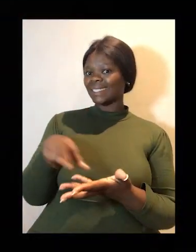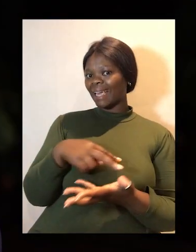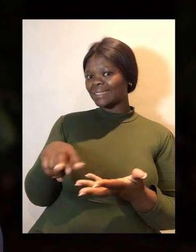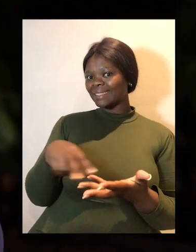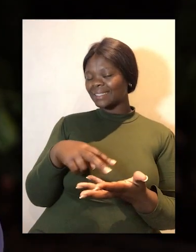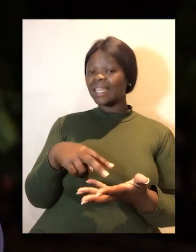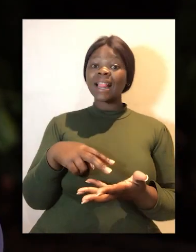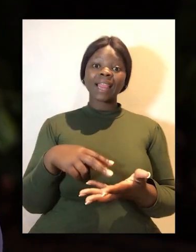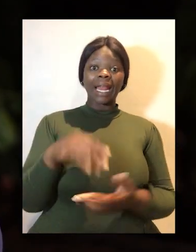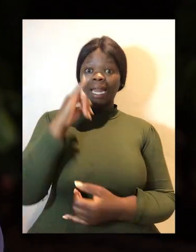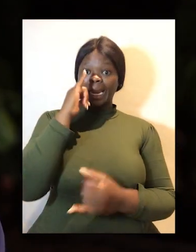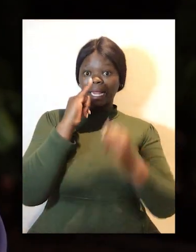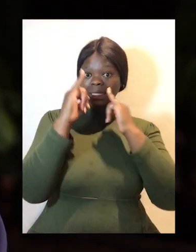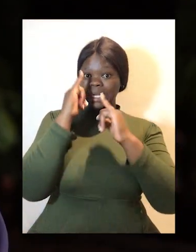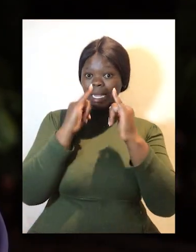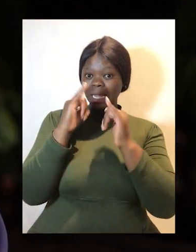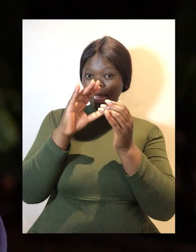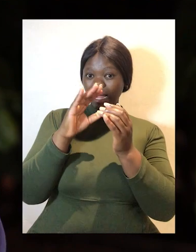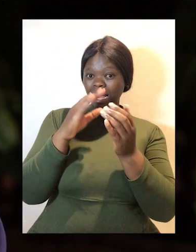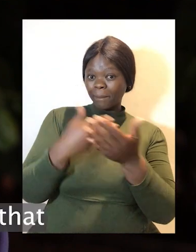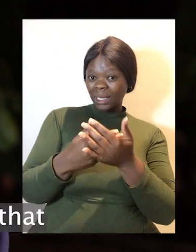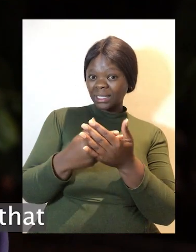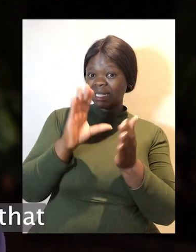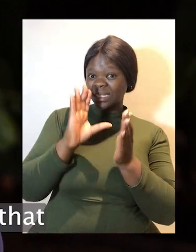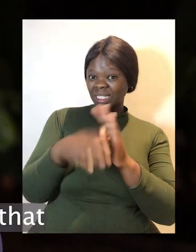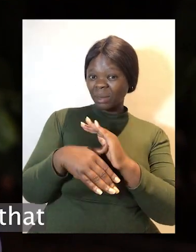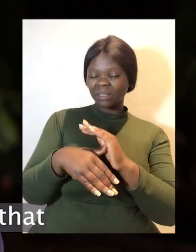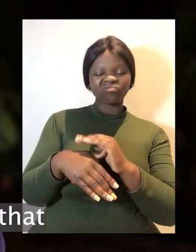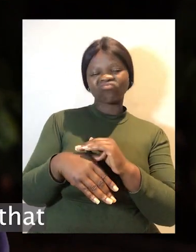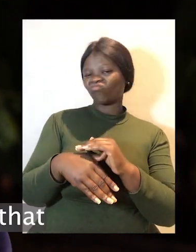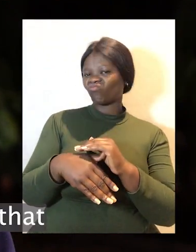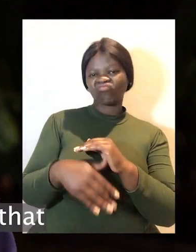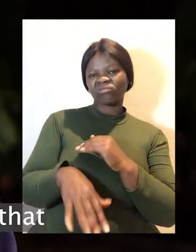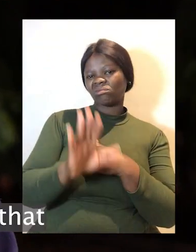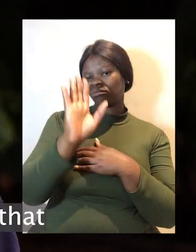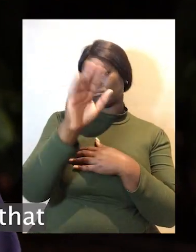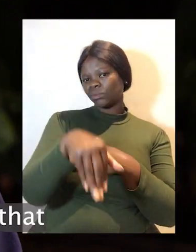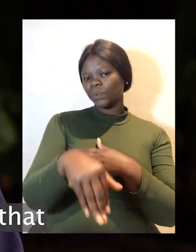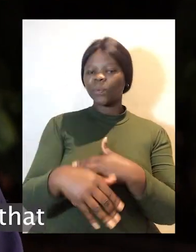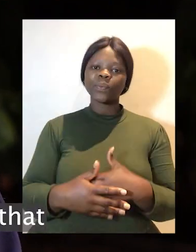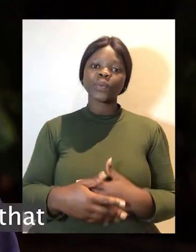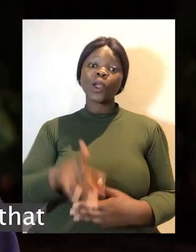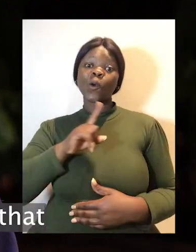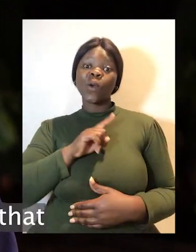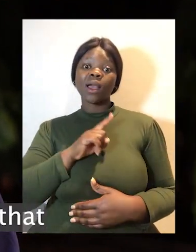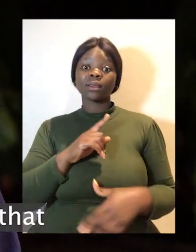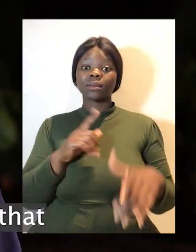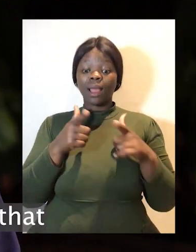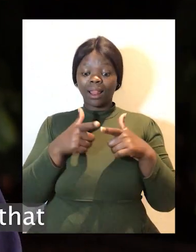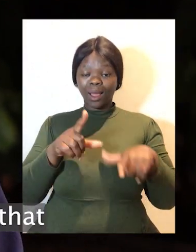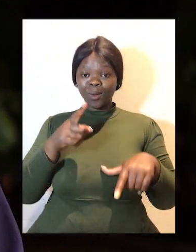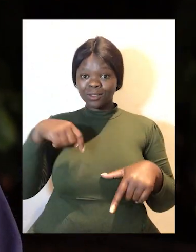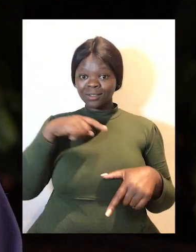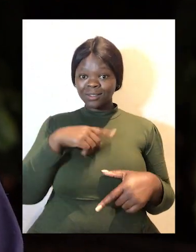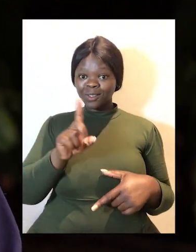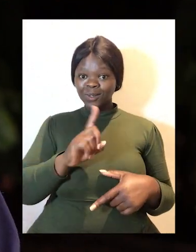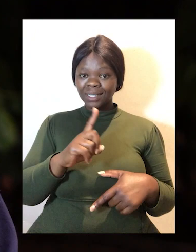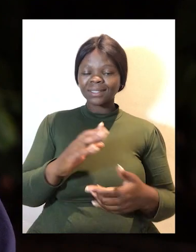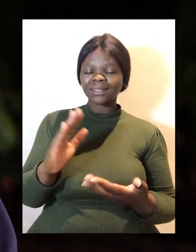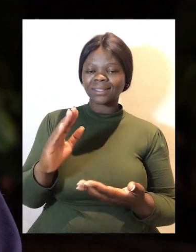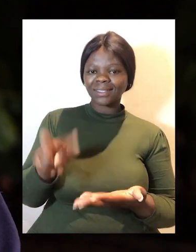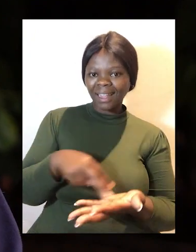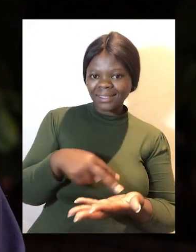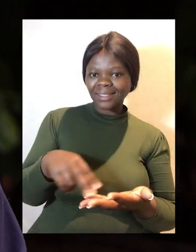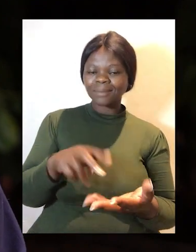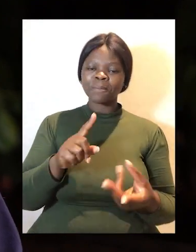actually, it's all about dance first. And then the idea of ability or disability comes after that. Because